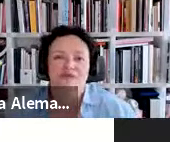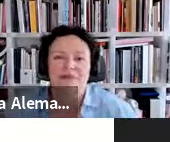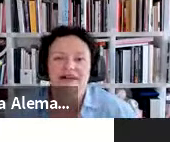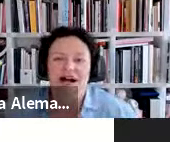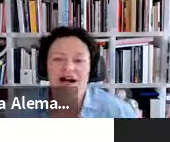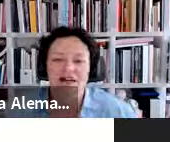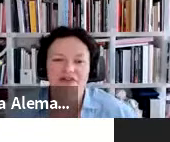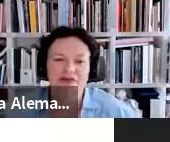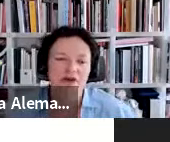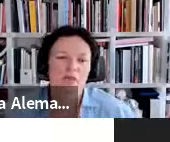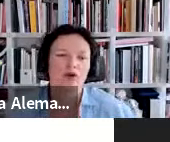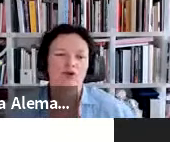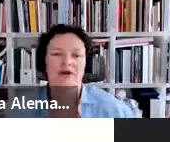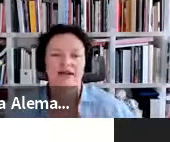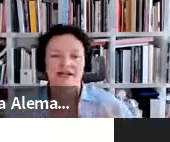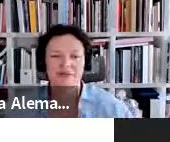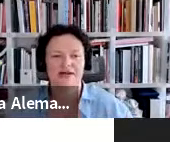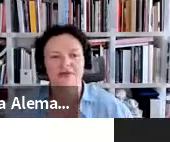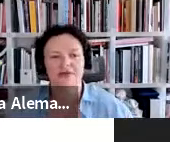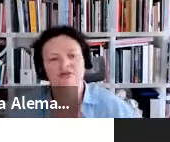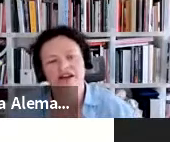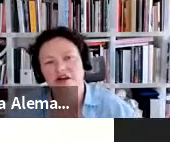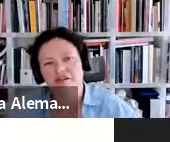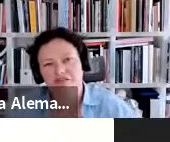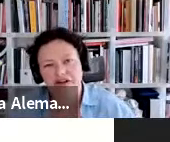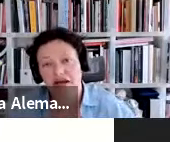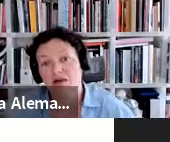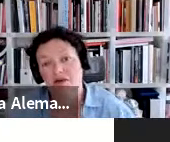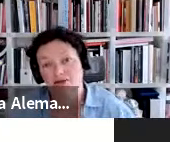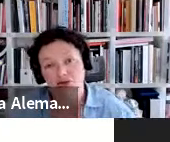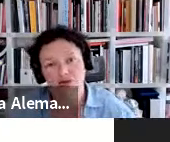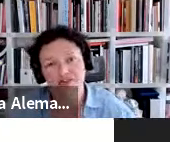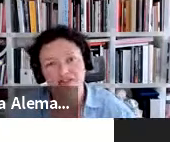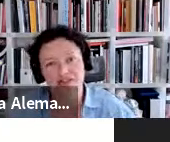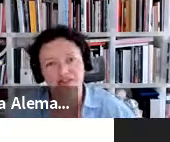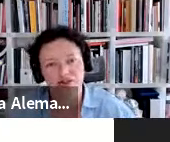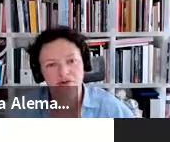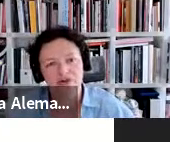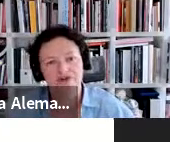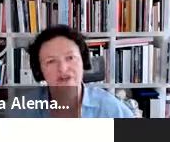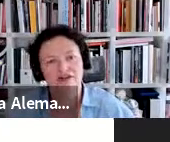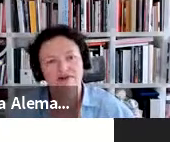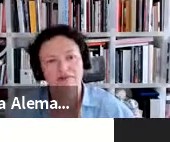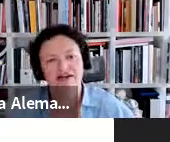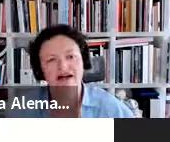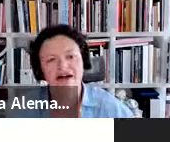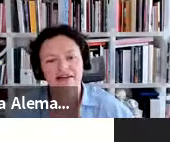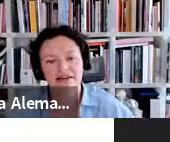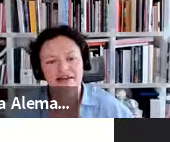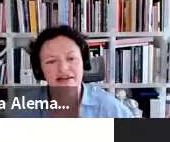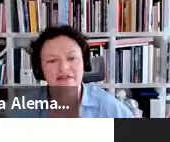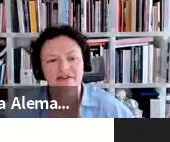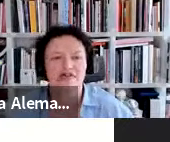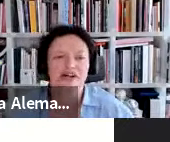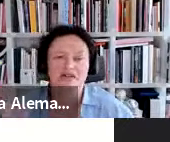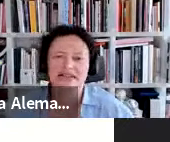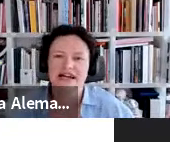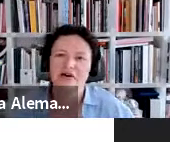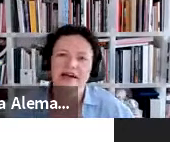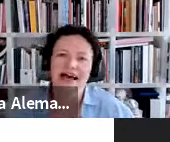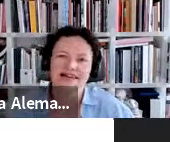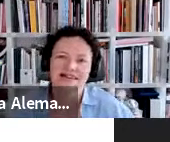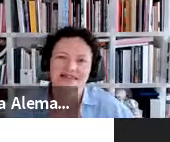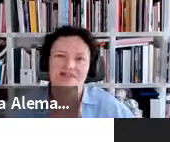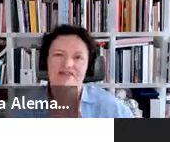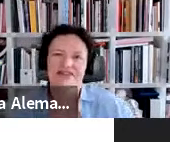definition of public art, or what you might expect, because very often, also in New York City, when you think of public art, you think of